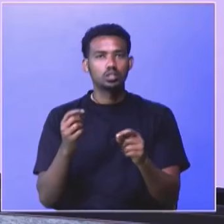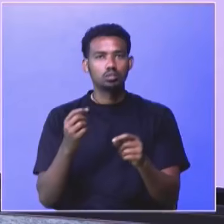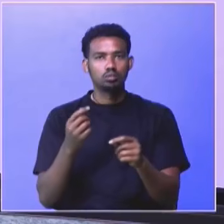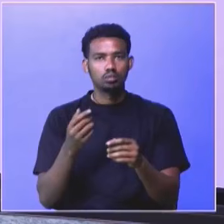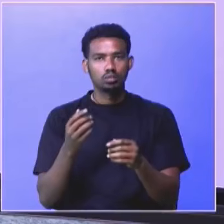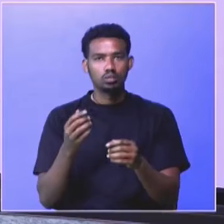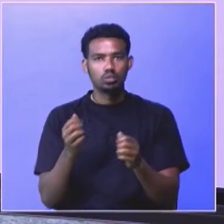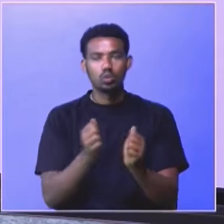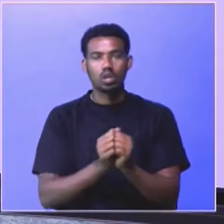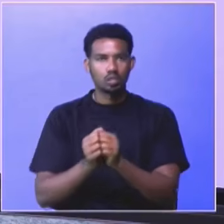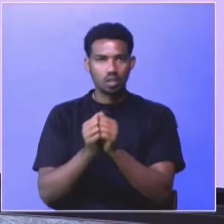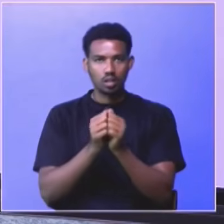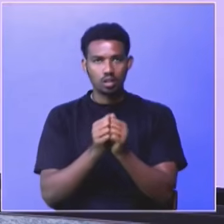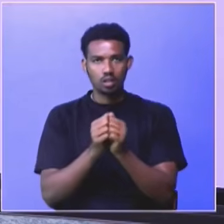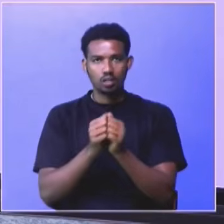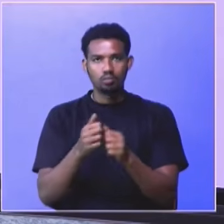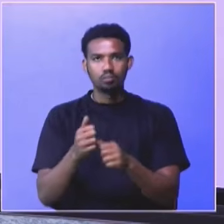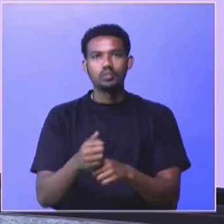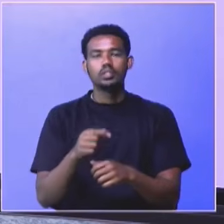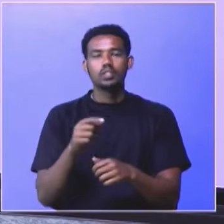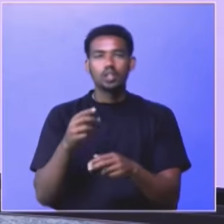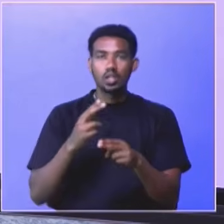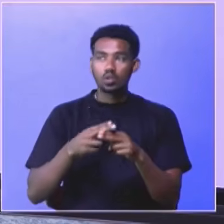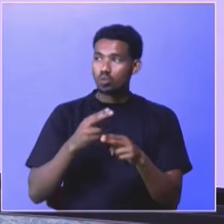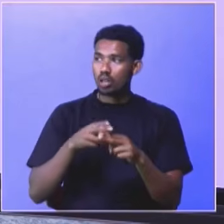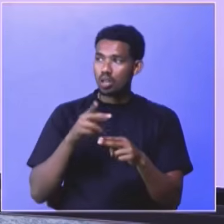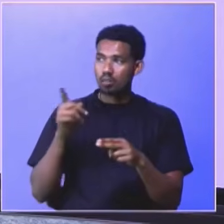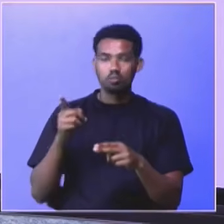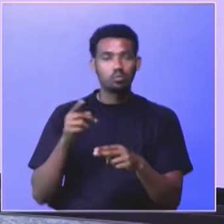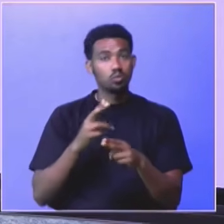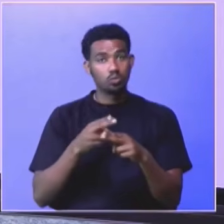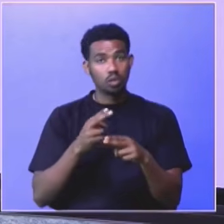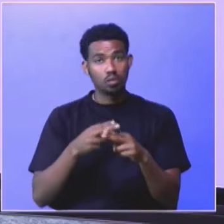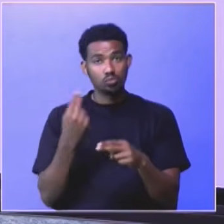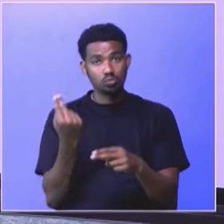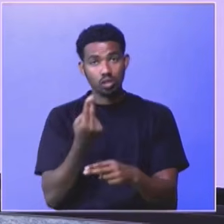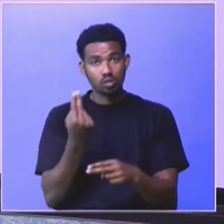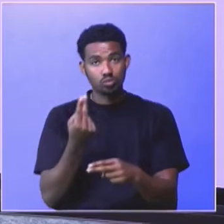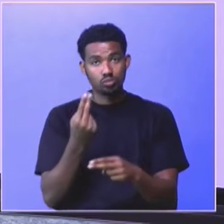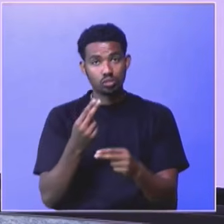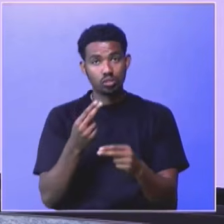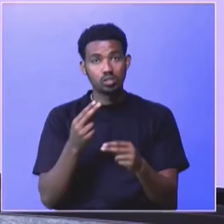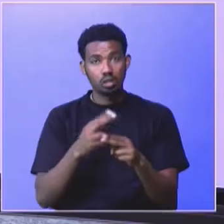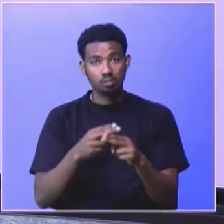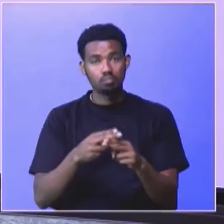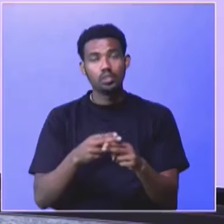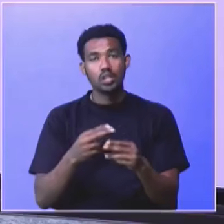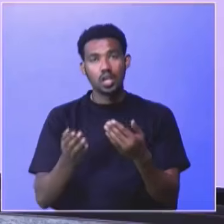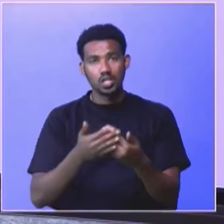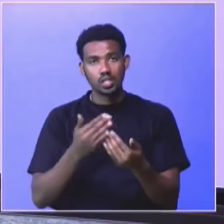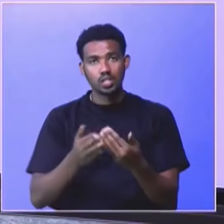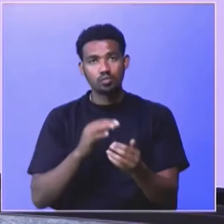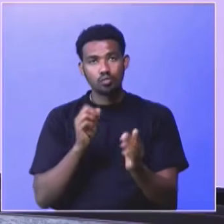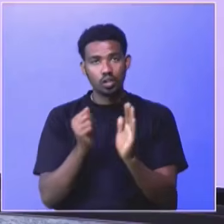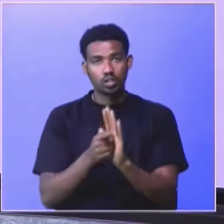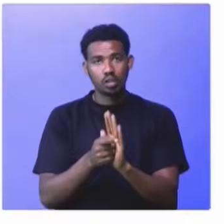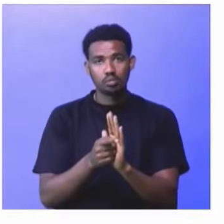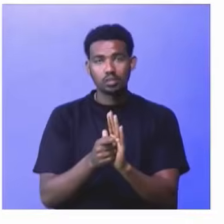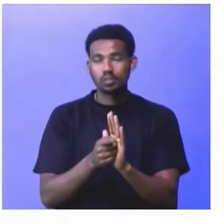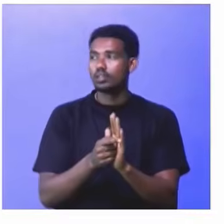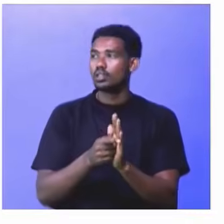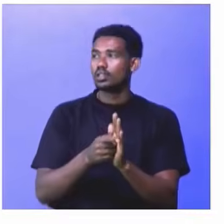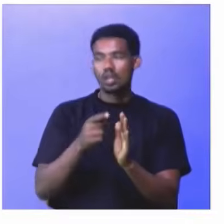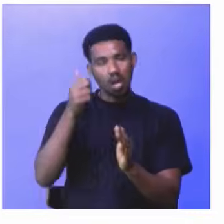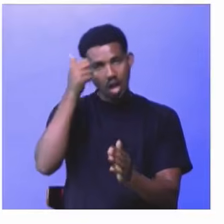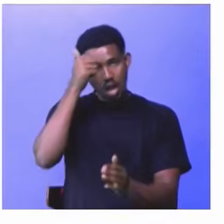introduce myself. Here is your name. That's your name. You can use your name easily. For example, easily